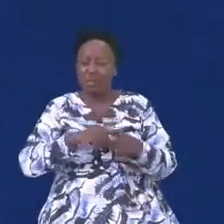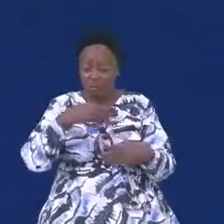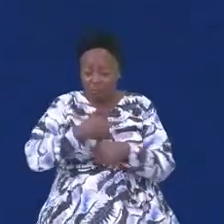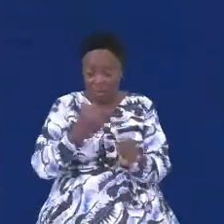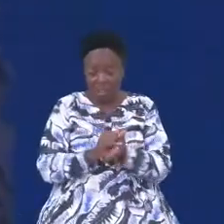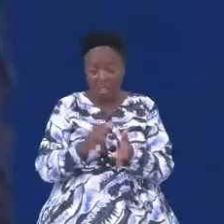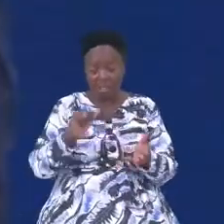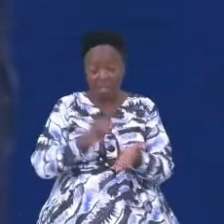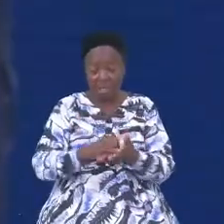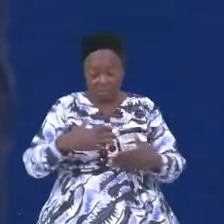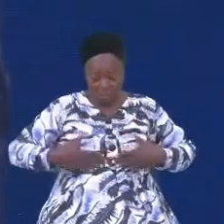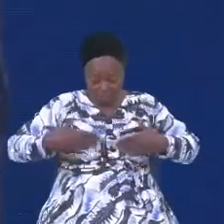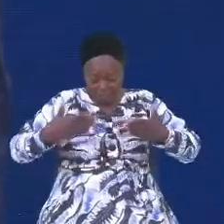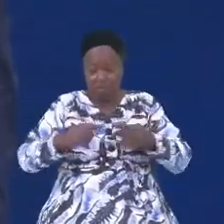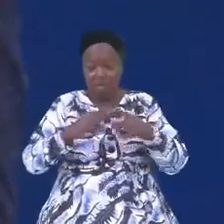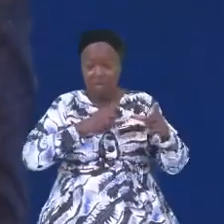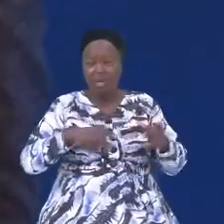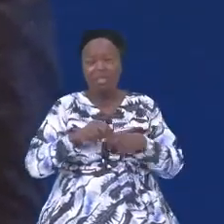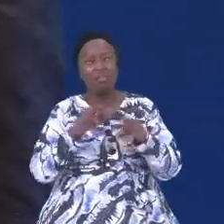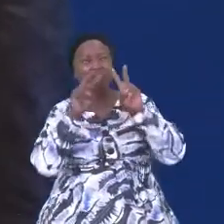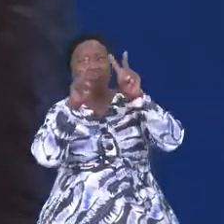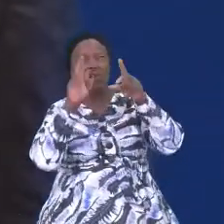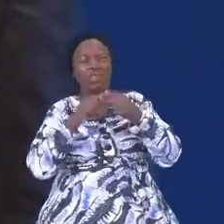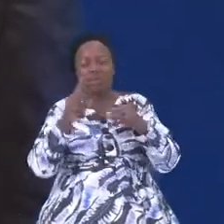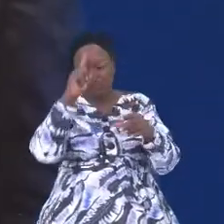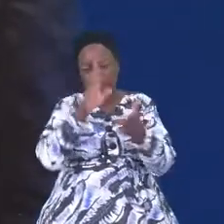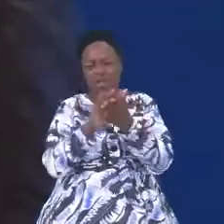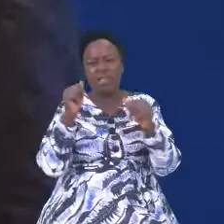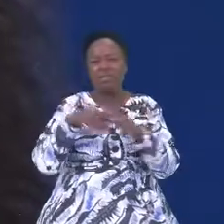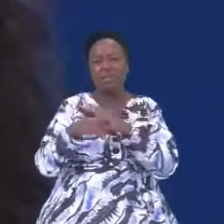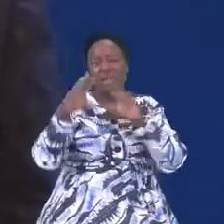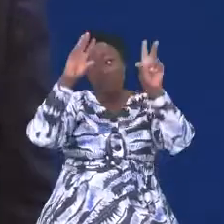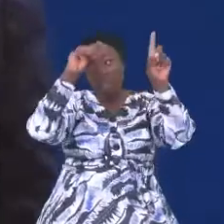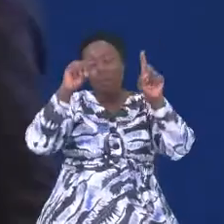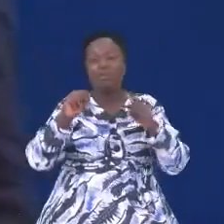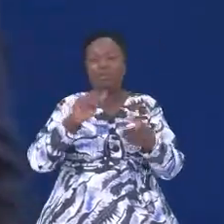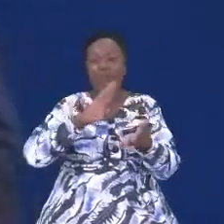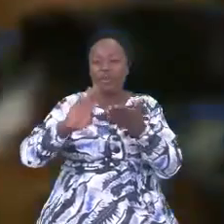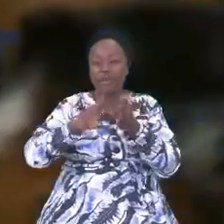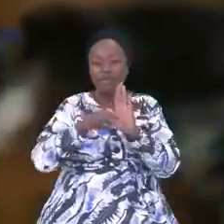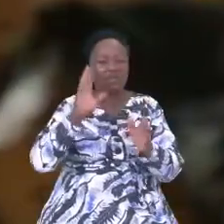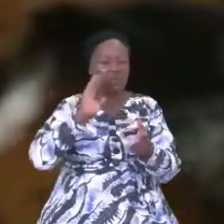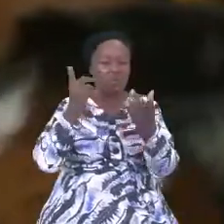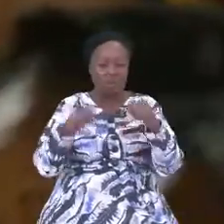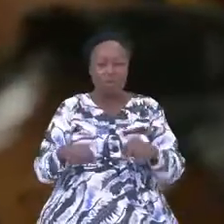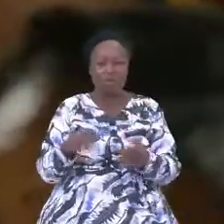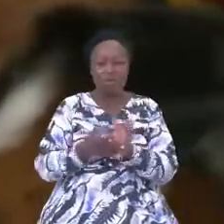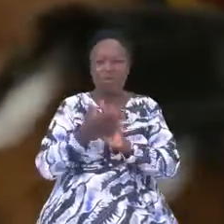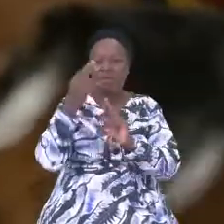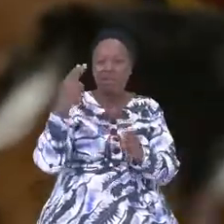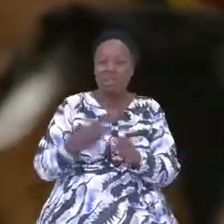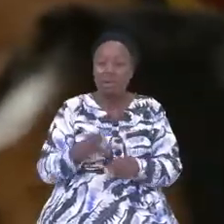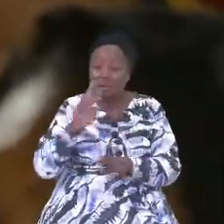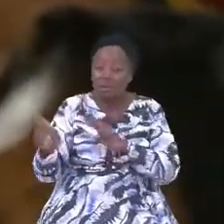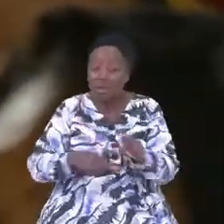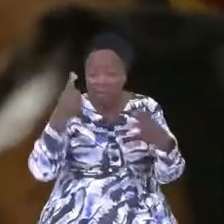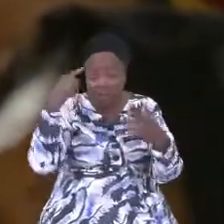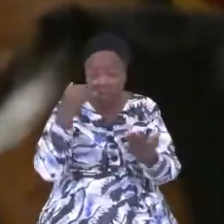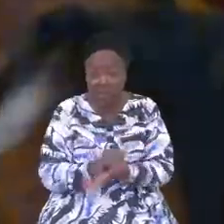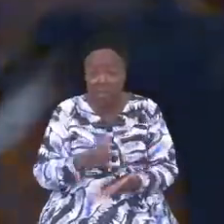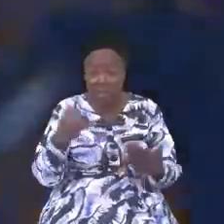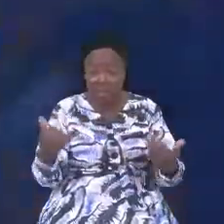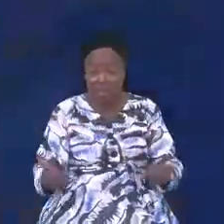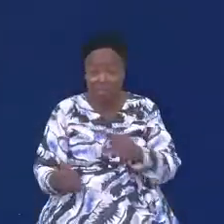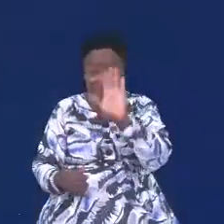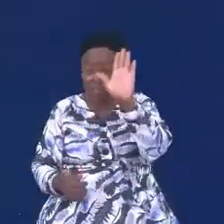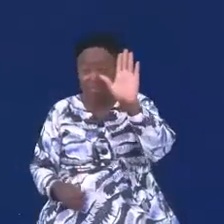Lord, and then you behold him and believe him. Forgiveness will come. Amen. Are you ready for that